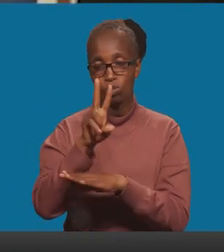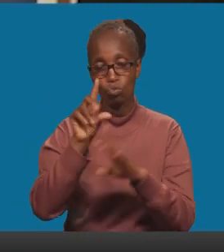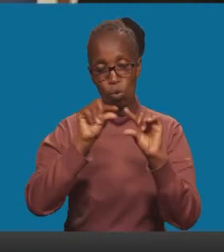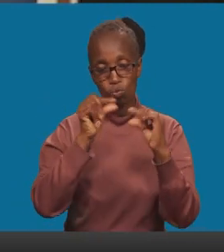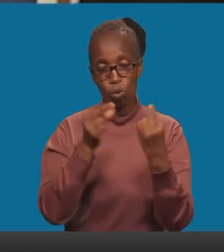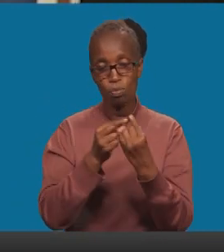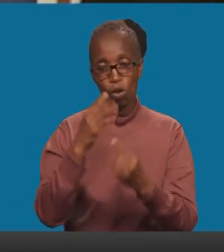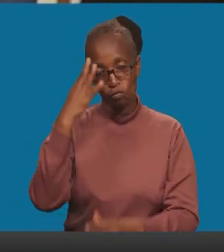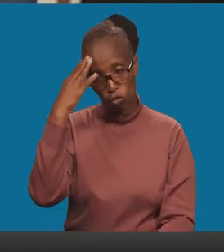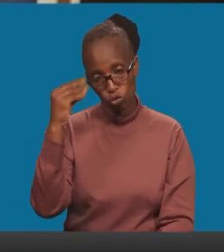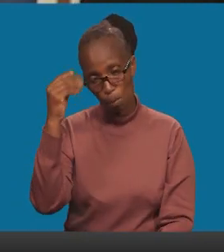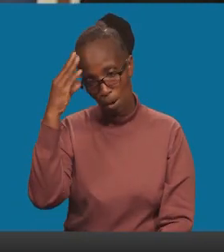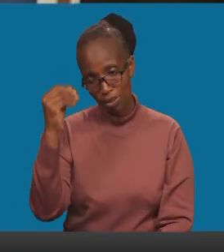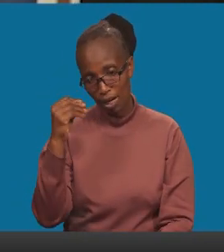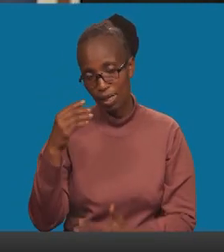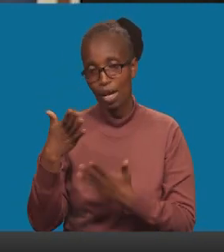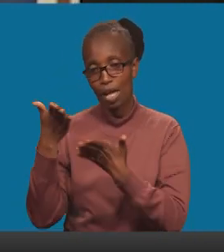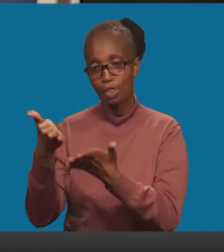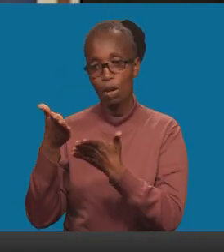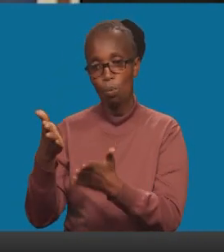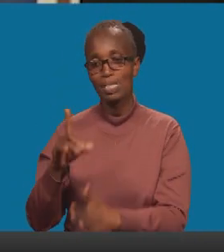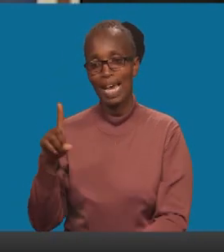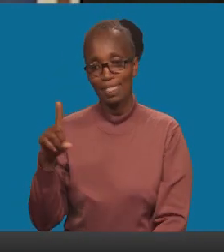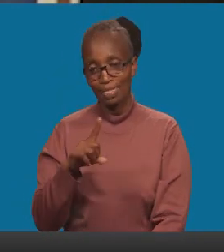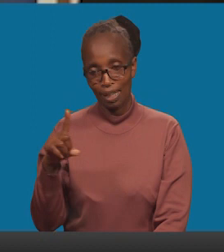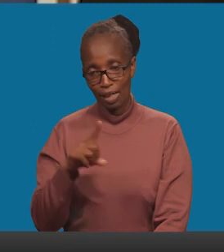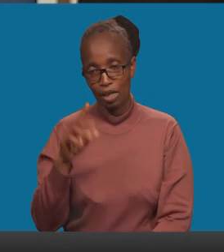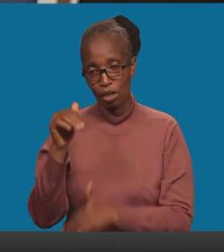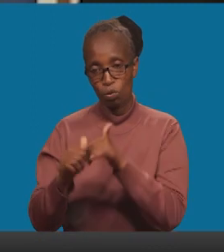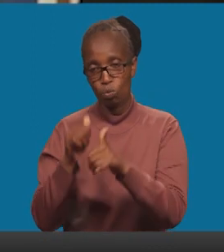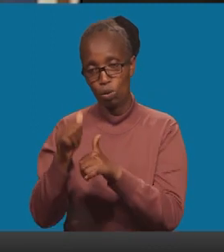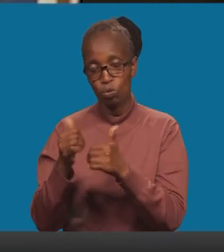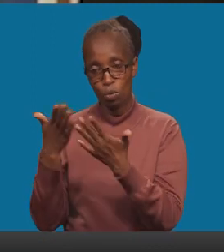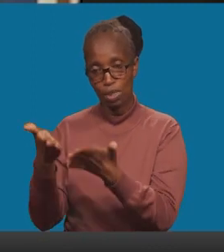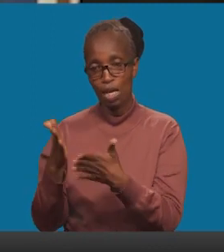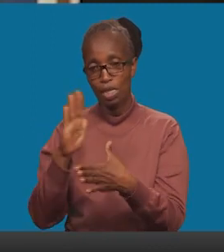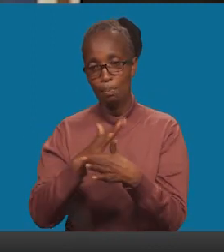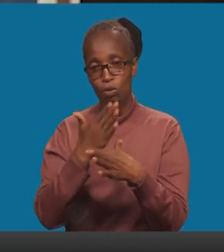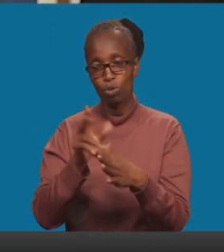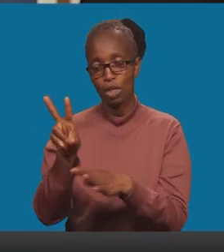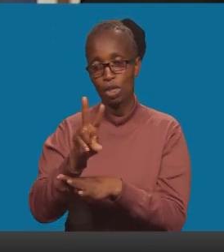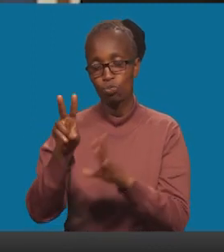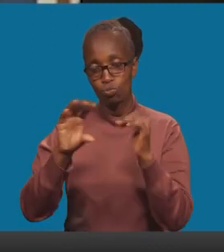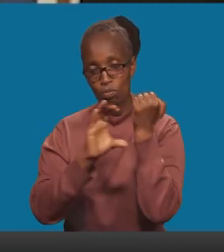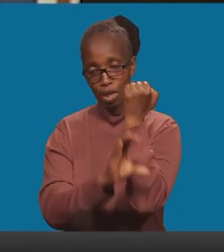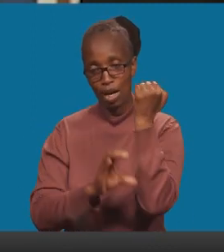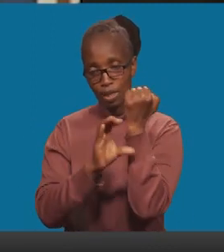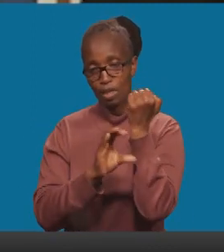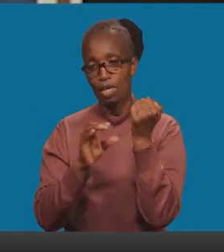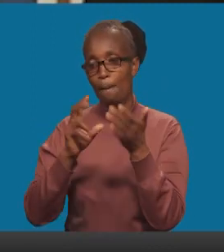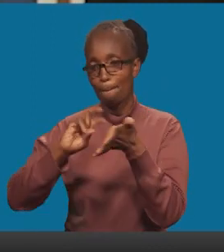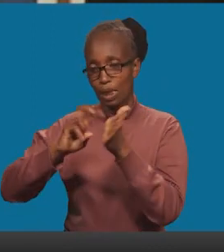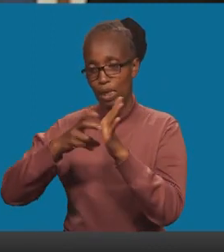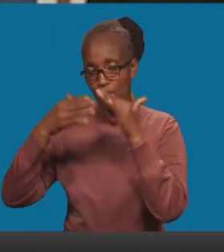the two presidents of Somalia announcing the strengthening of bilateral relations between the two countries and emphasizing